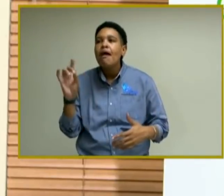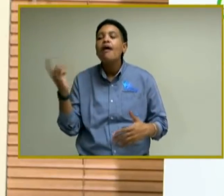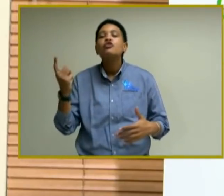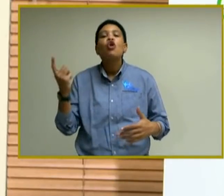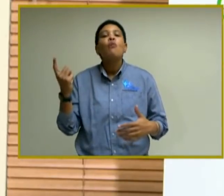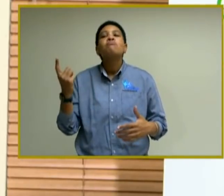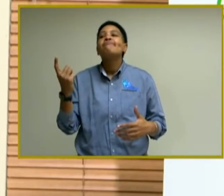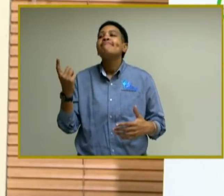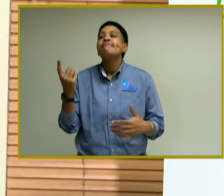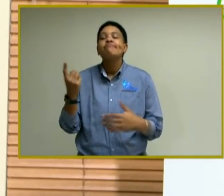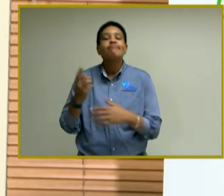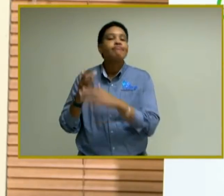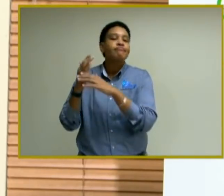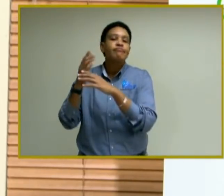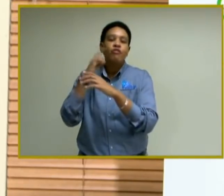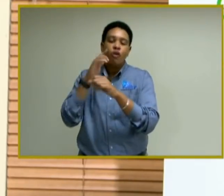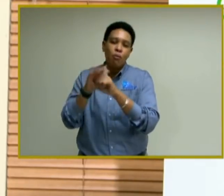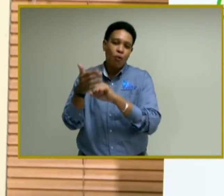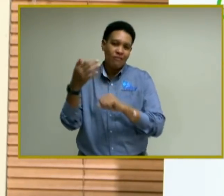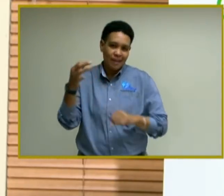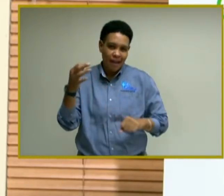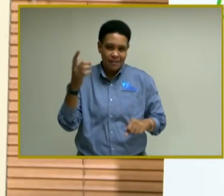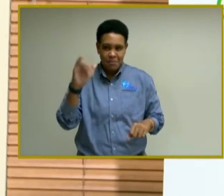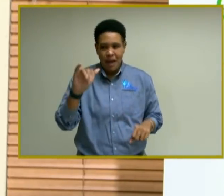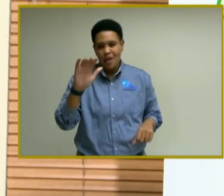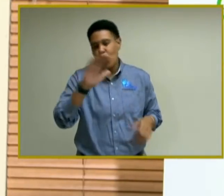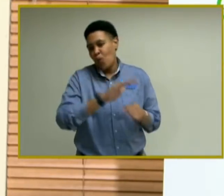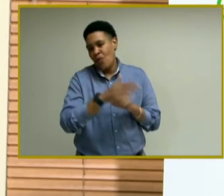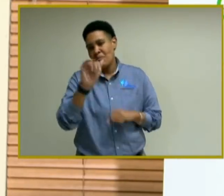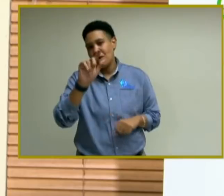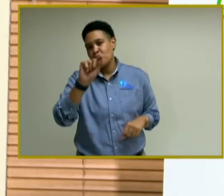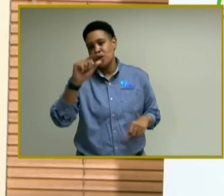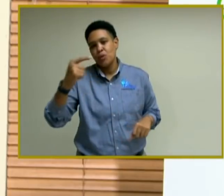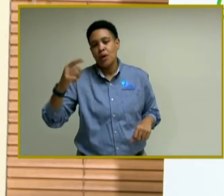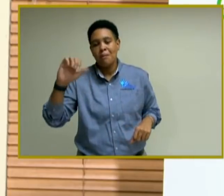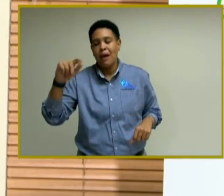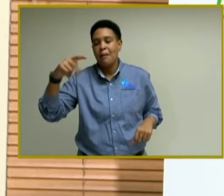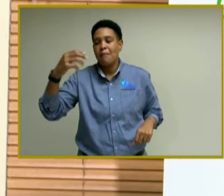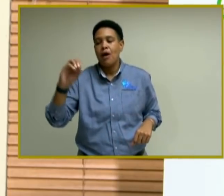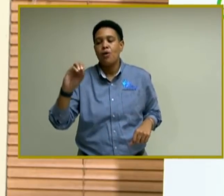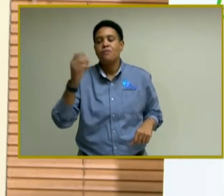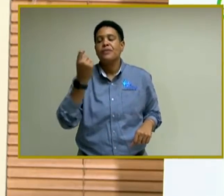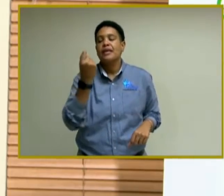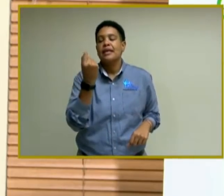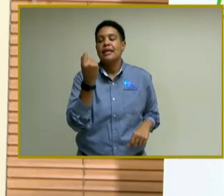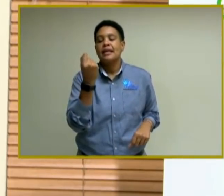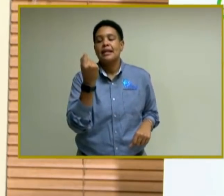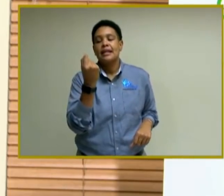of COVID-19. There are some, according to PAHO, 11